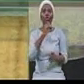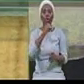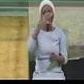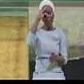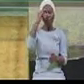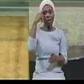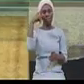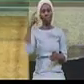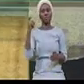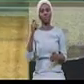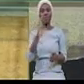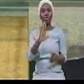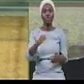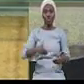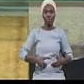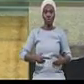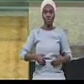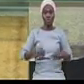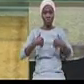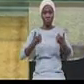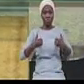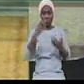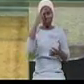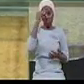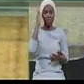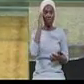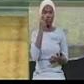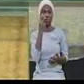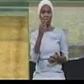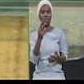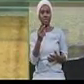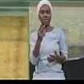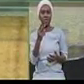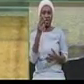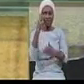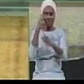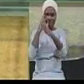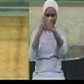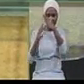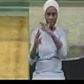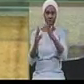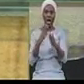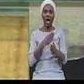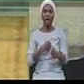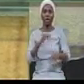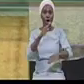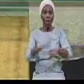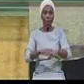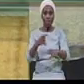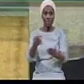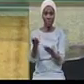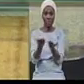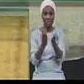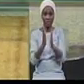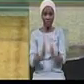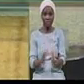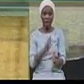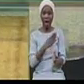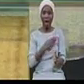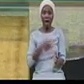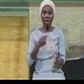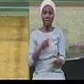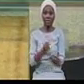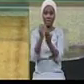men shall see visions. And also upon the servants and upon the handmaids in